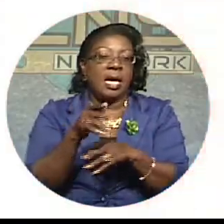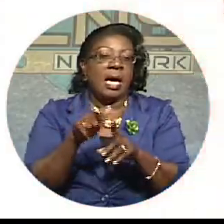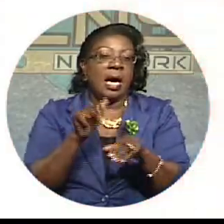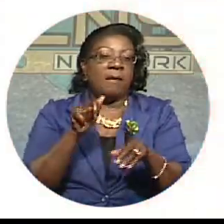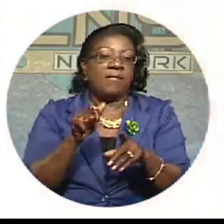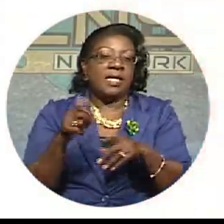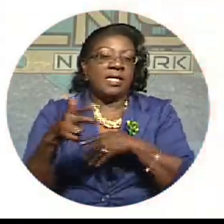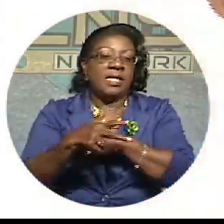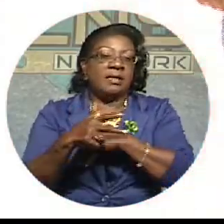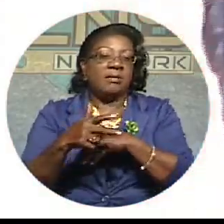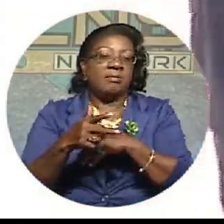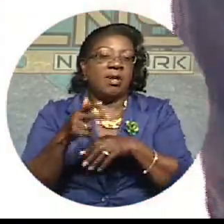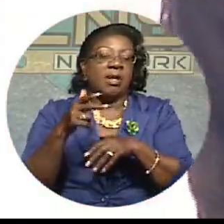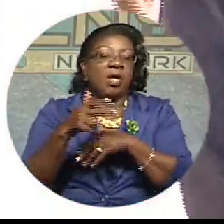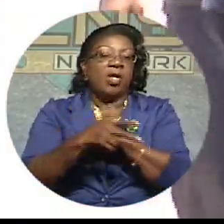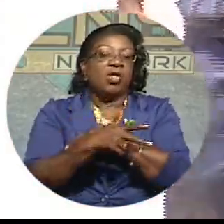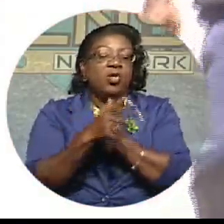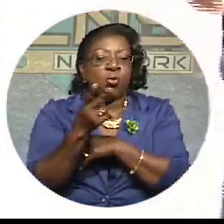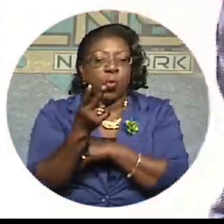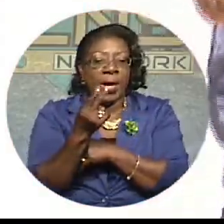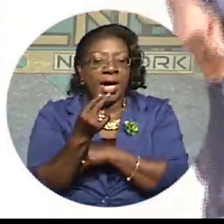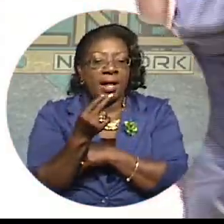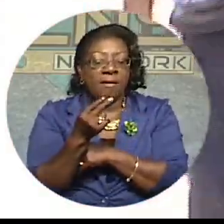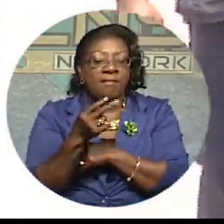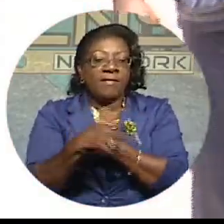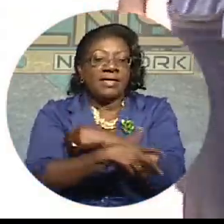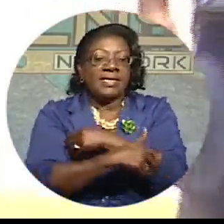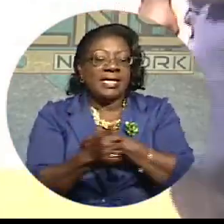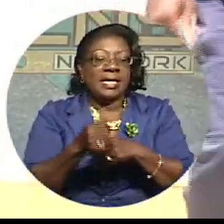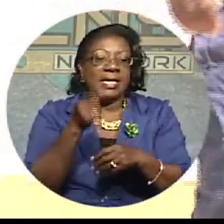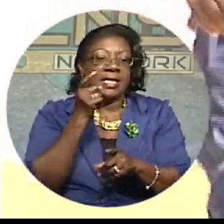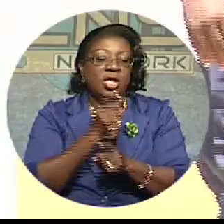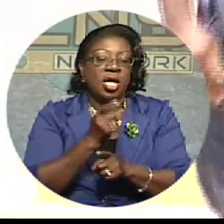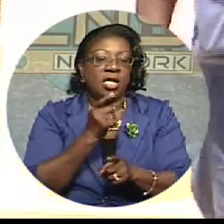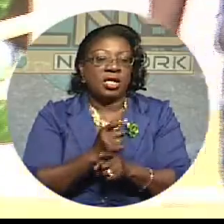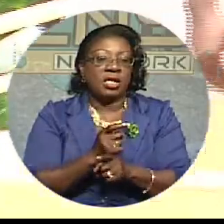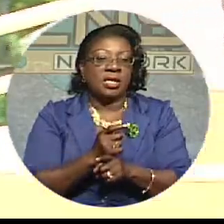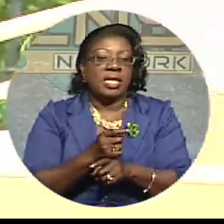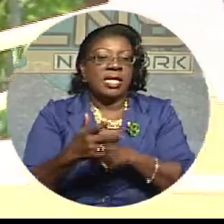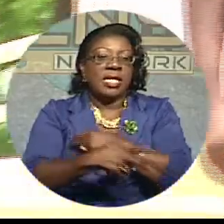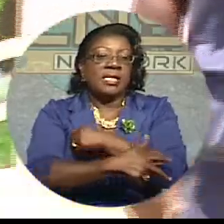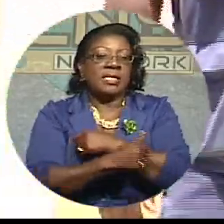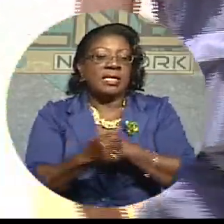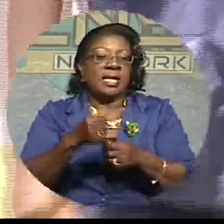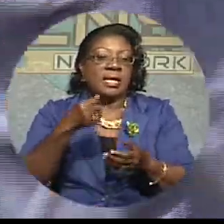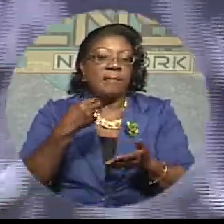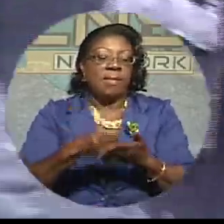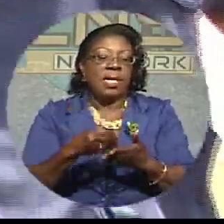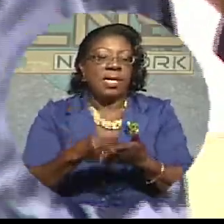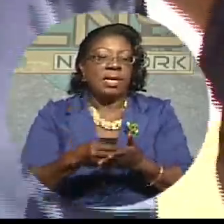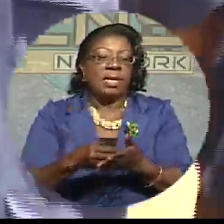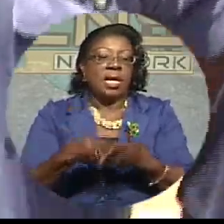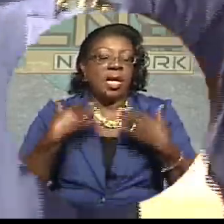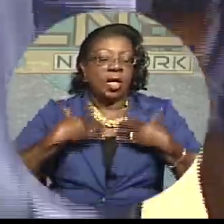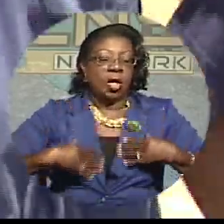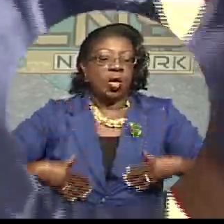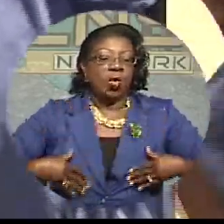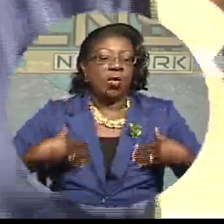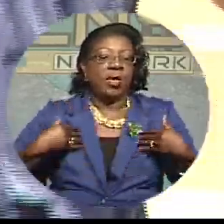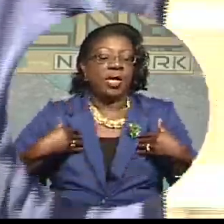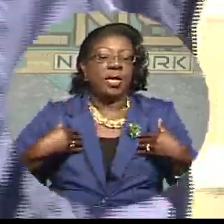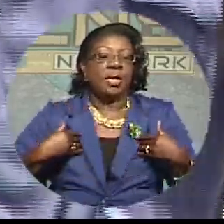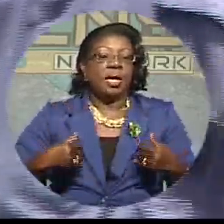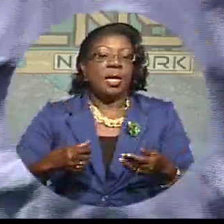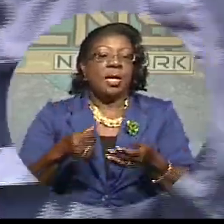on 12 stealing-related charges. McKenzie is accused of stealing cash, jewelry, clothing, and Bahamian passports from his